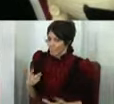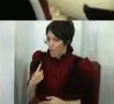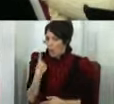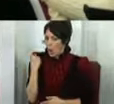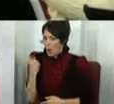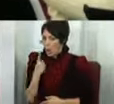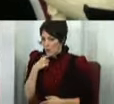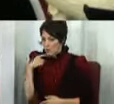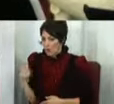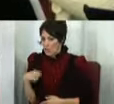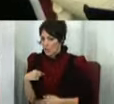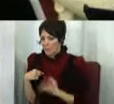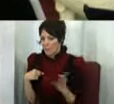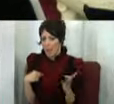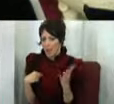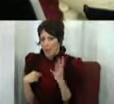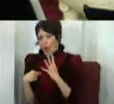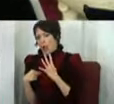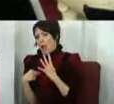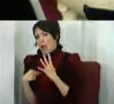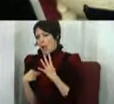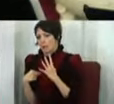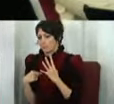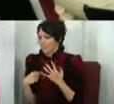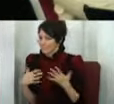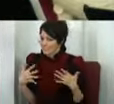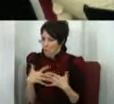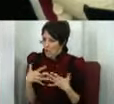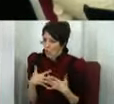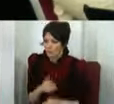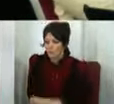against impossible odds. Now, you